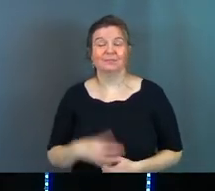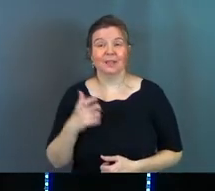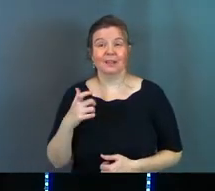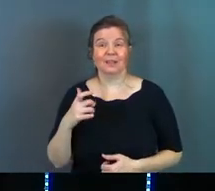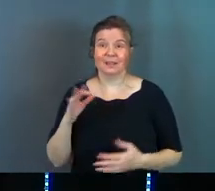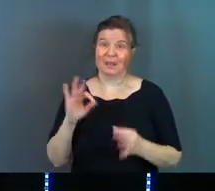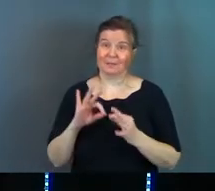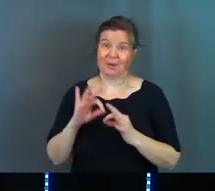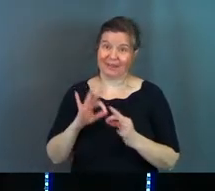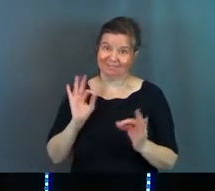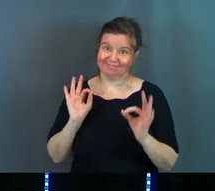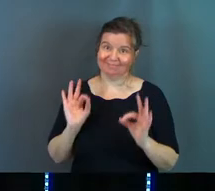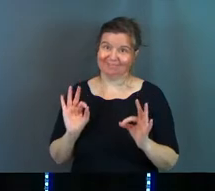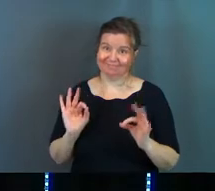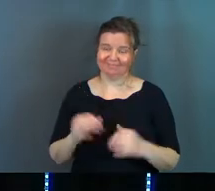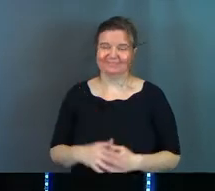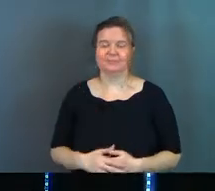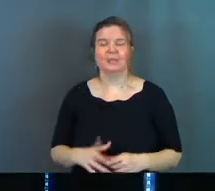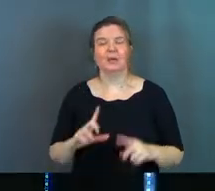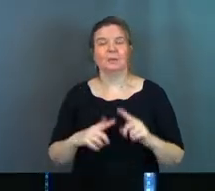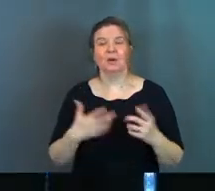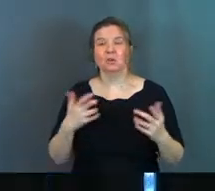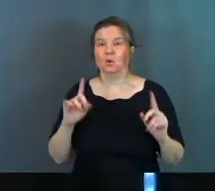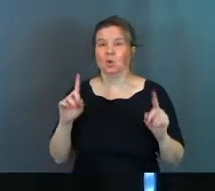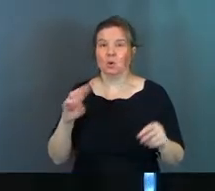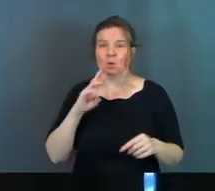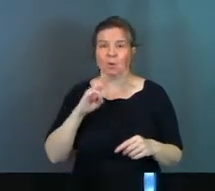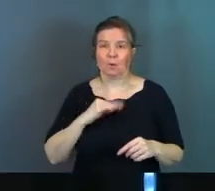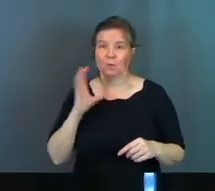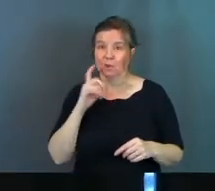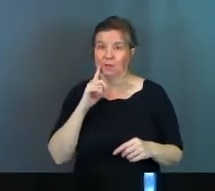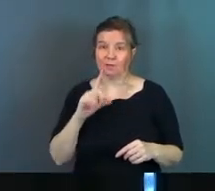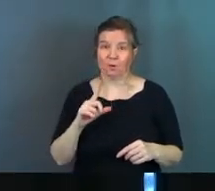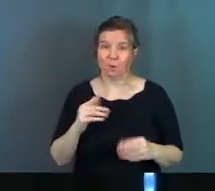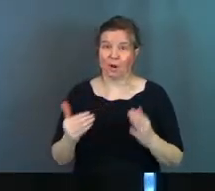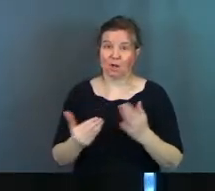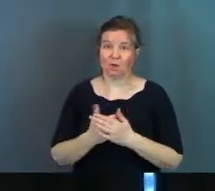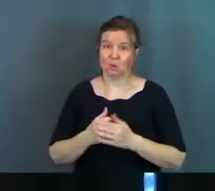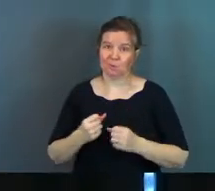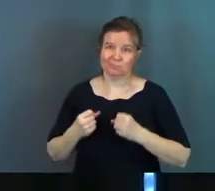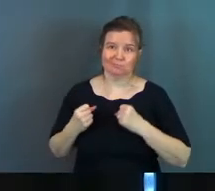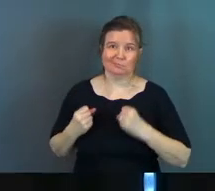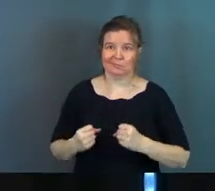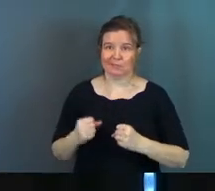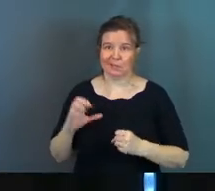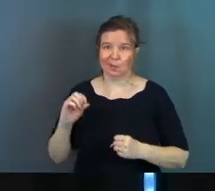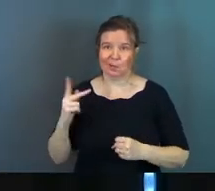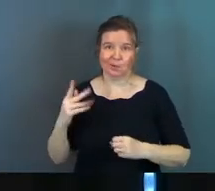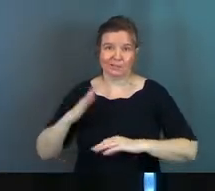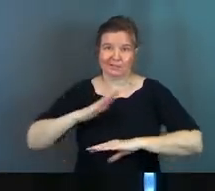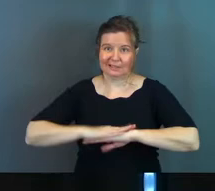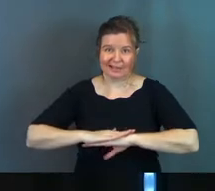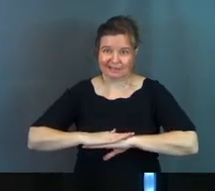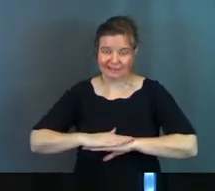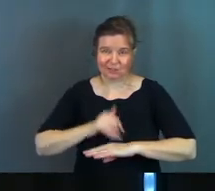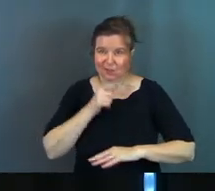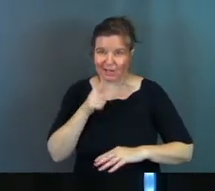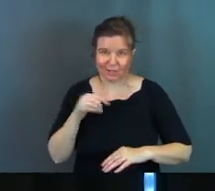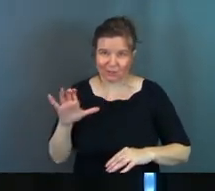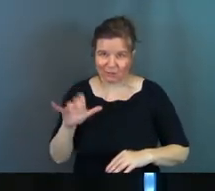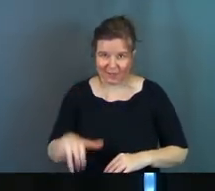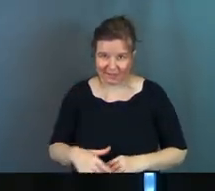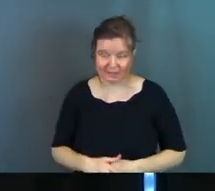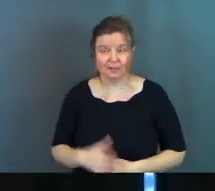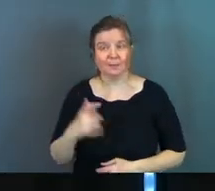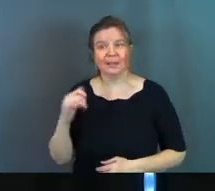Because the price is right. But you don't go to Walmart looking for a new solid oak desk, amen? Like, we're just not going to